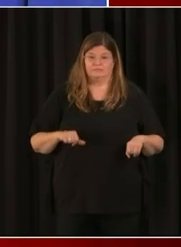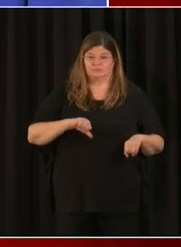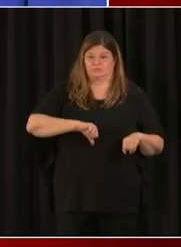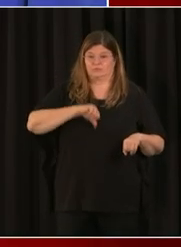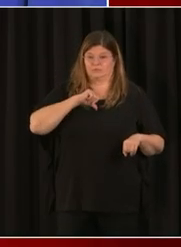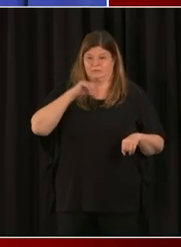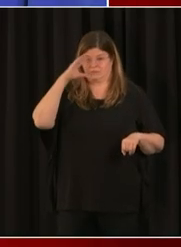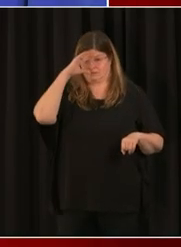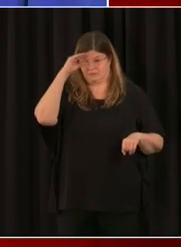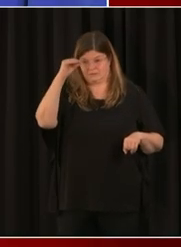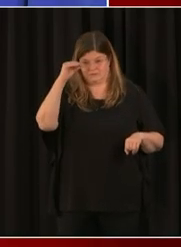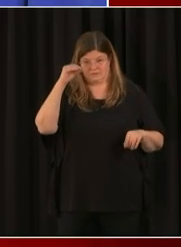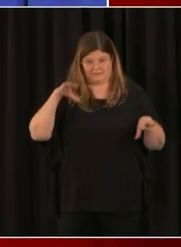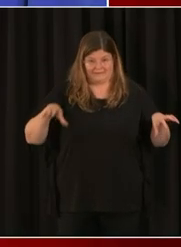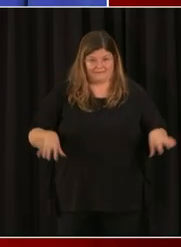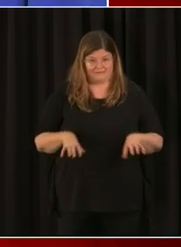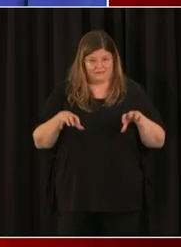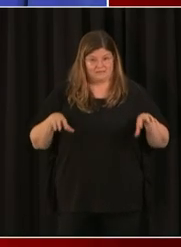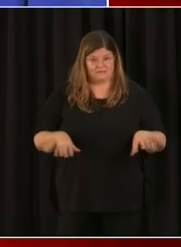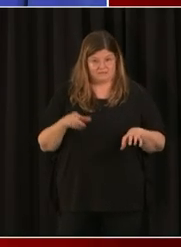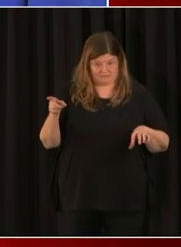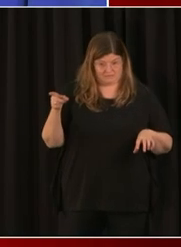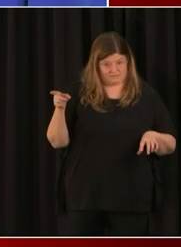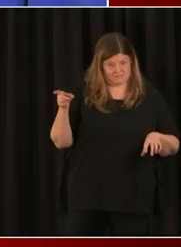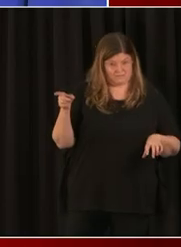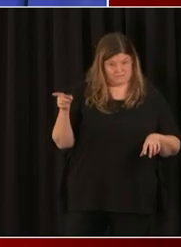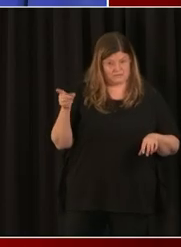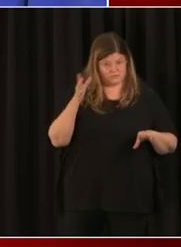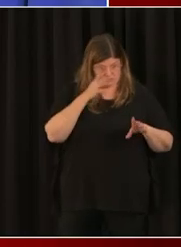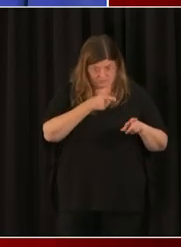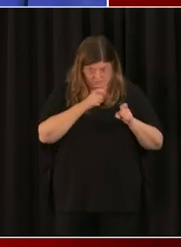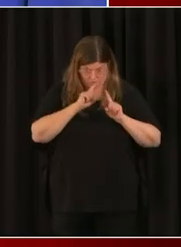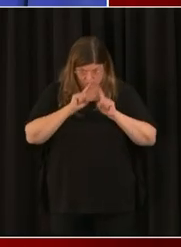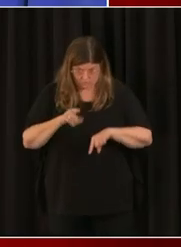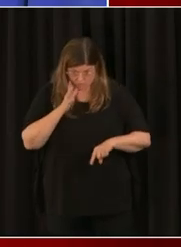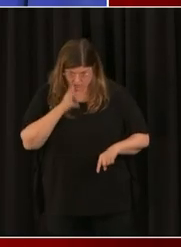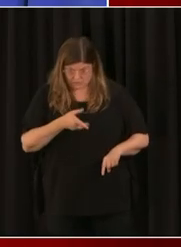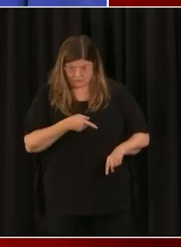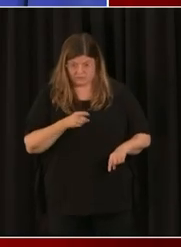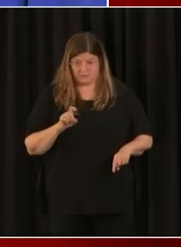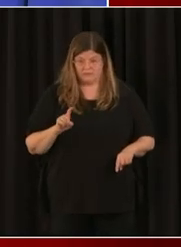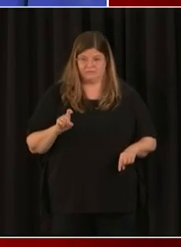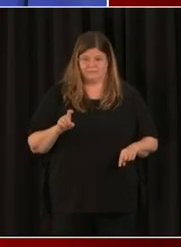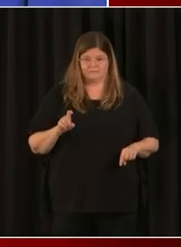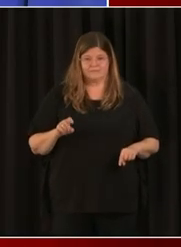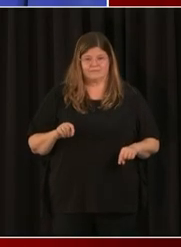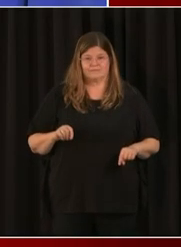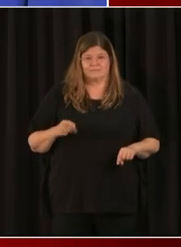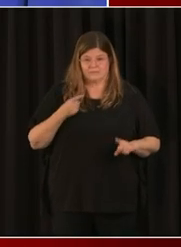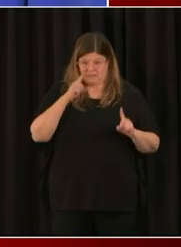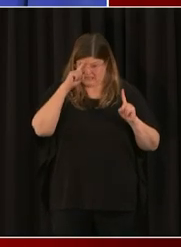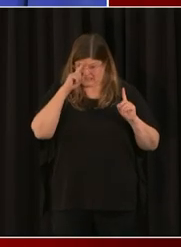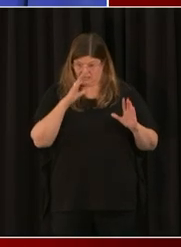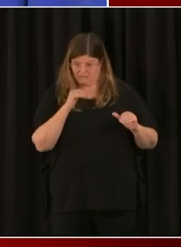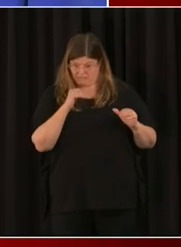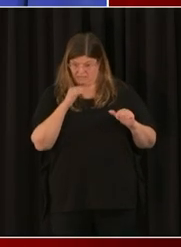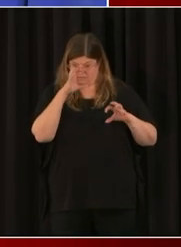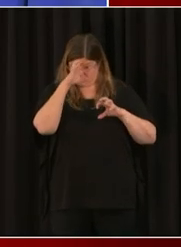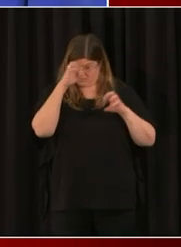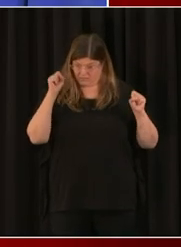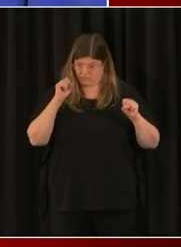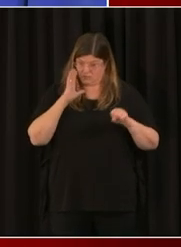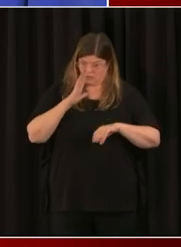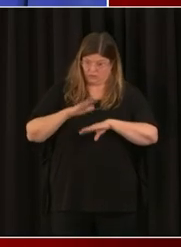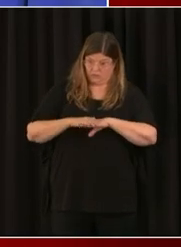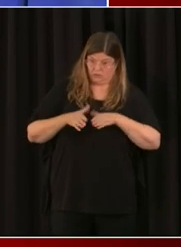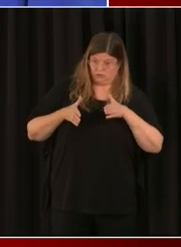Boys activity. I presume you'll be quick to respond, as you've said previously. But again, do you expect the president to be on the